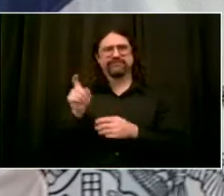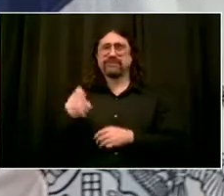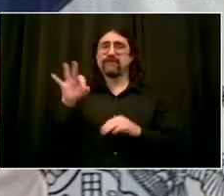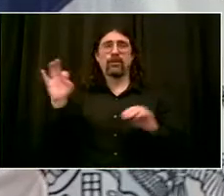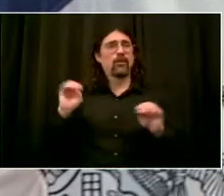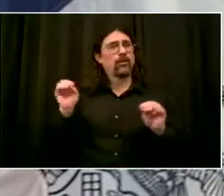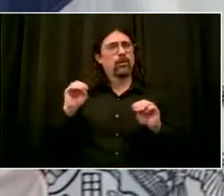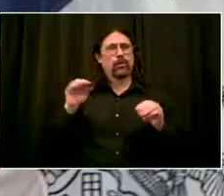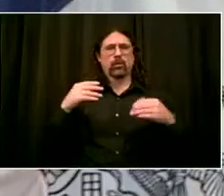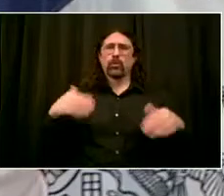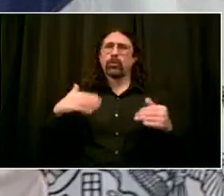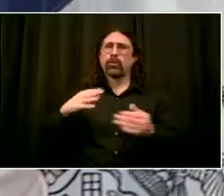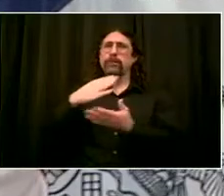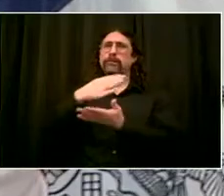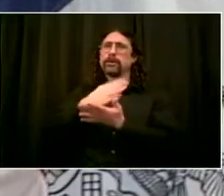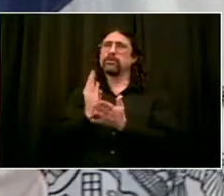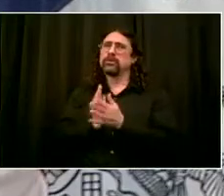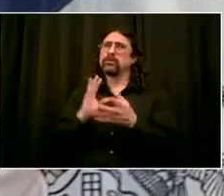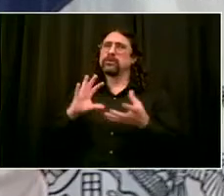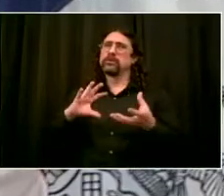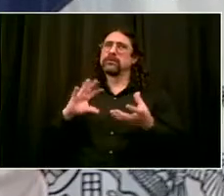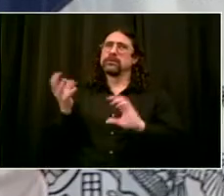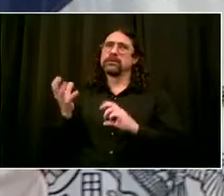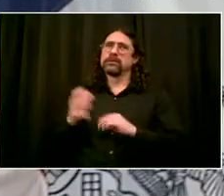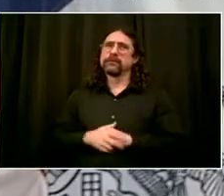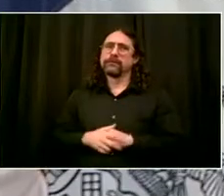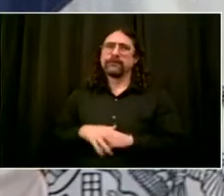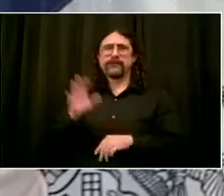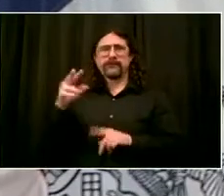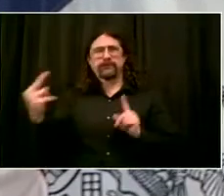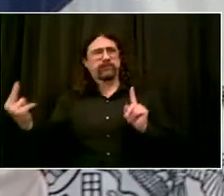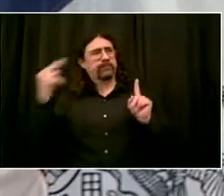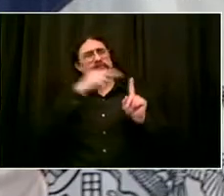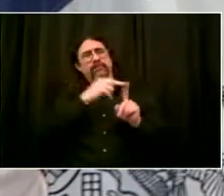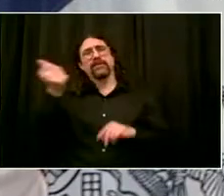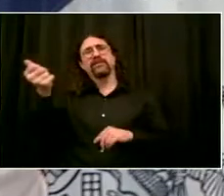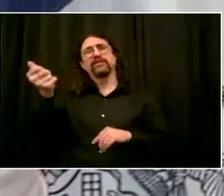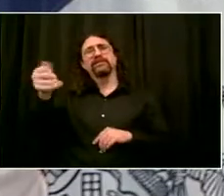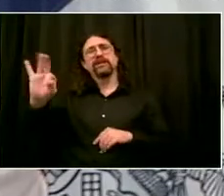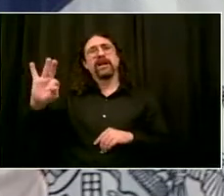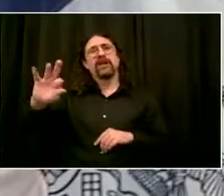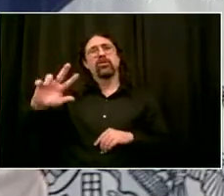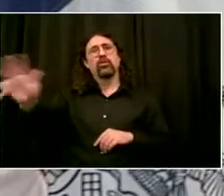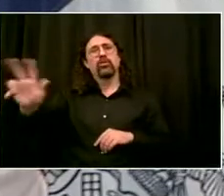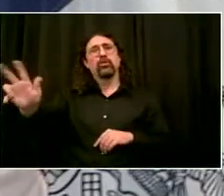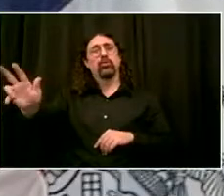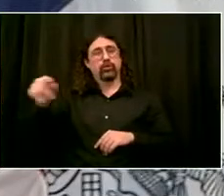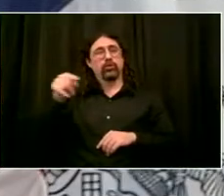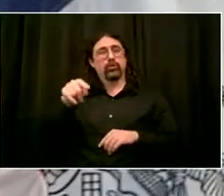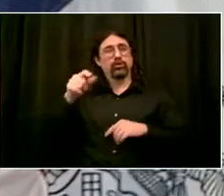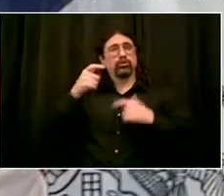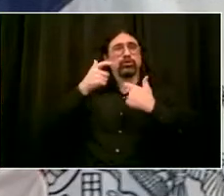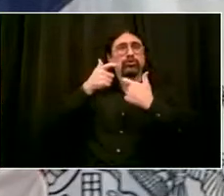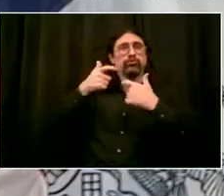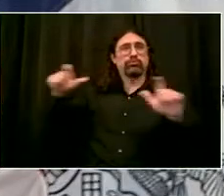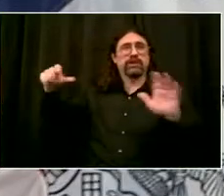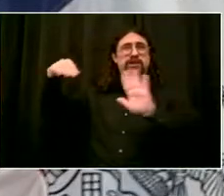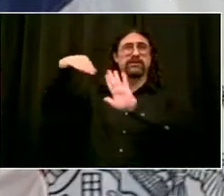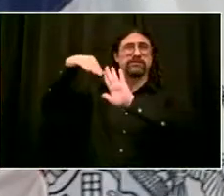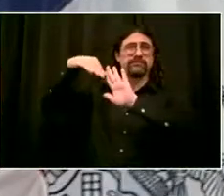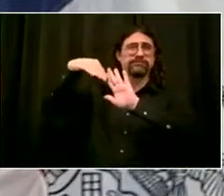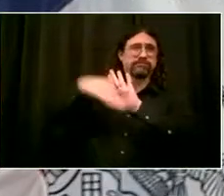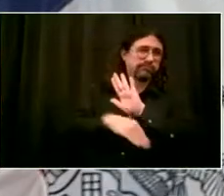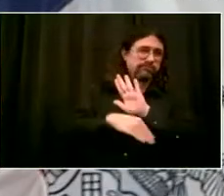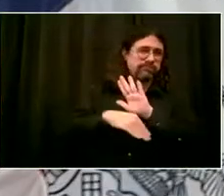we need this again we need this Congress to act we need our new president to act in this crisis to find a way